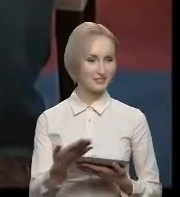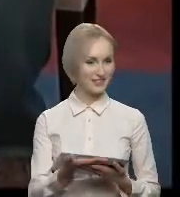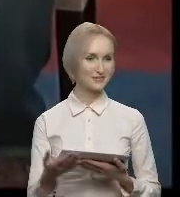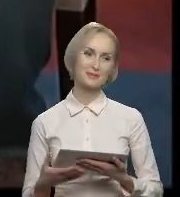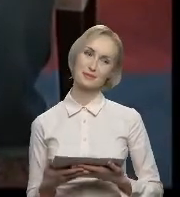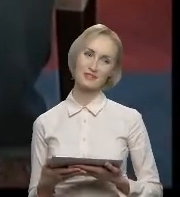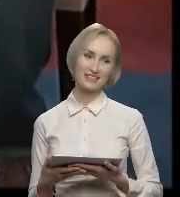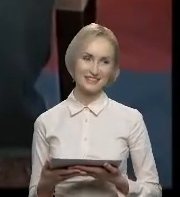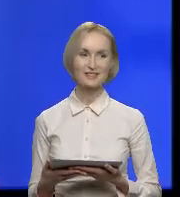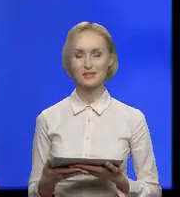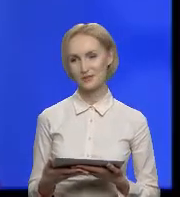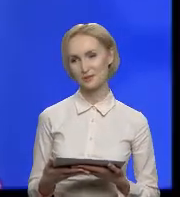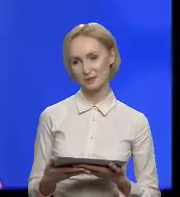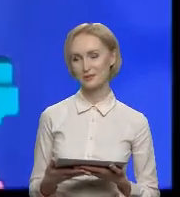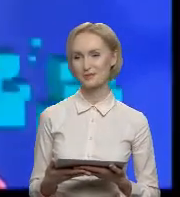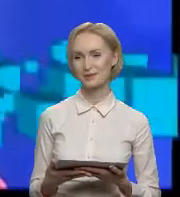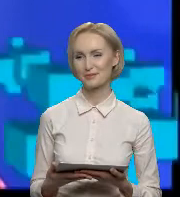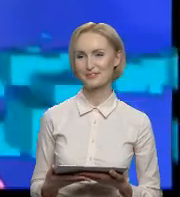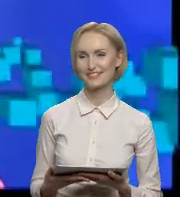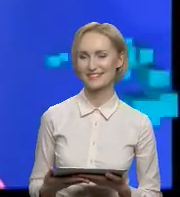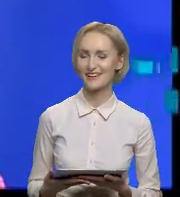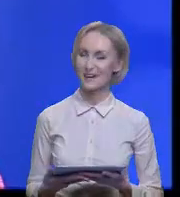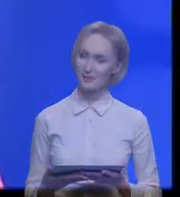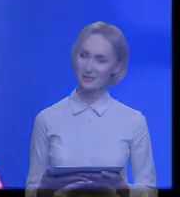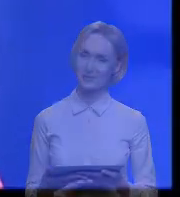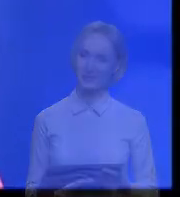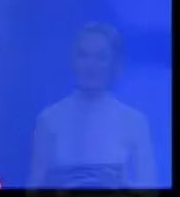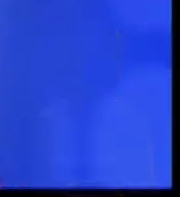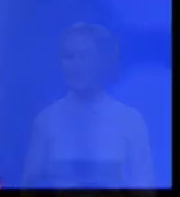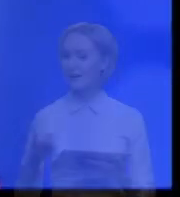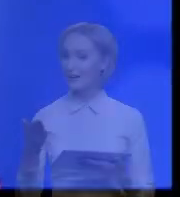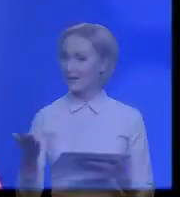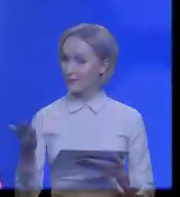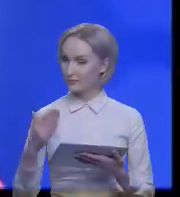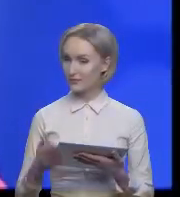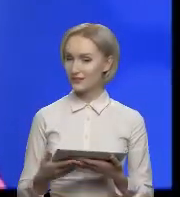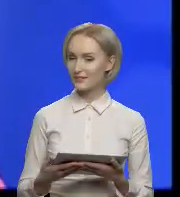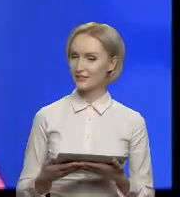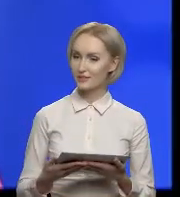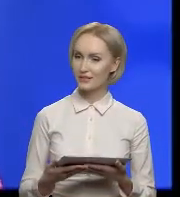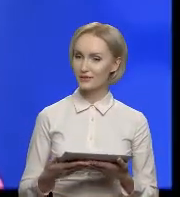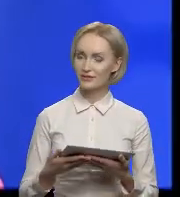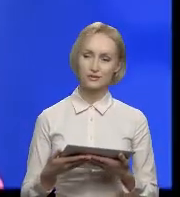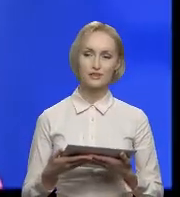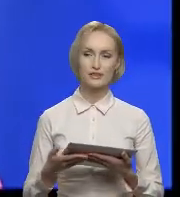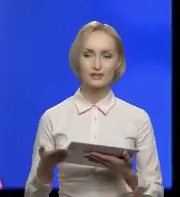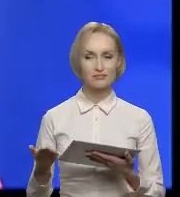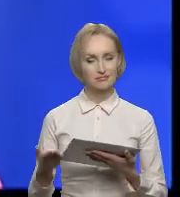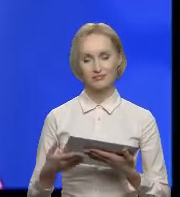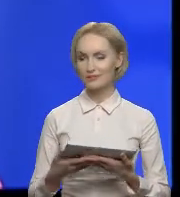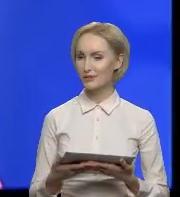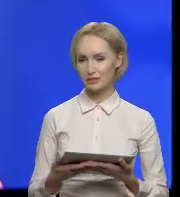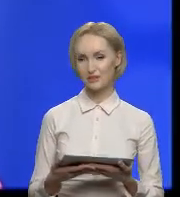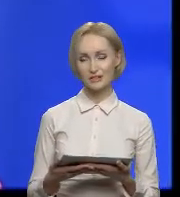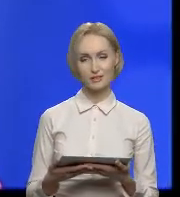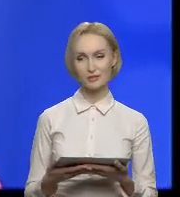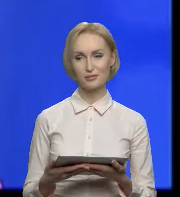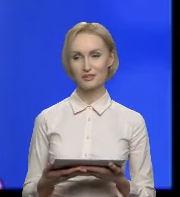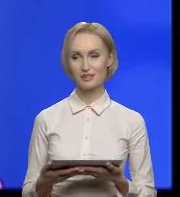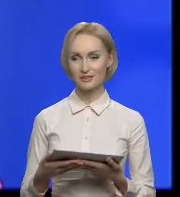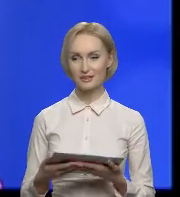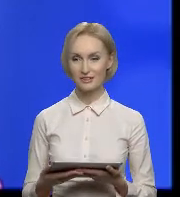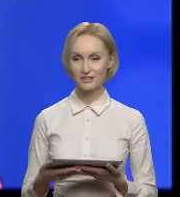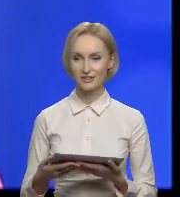mother? My mom don't like him. Don't like because him. Of how he treats me. He treats you bad. She respectful. Sees what. He's not respectful. He act like he just met me a week ago.